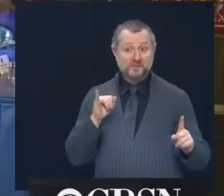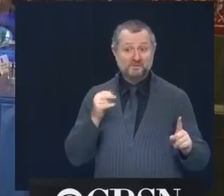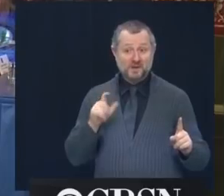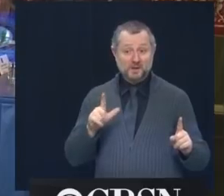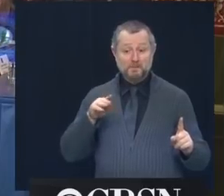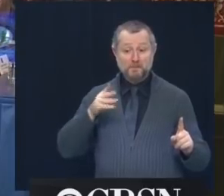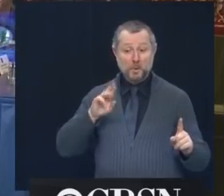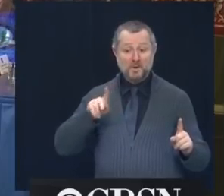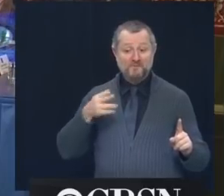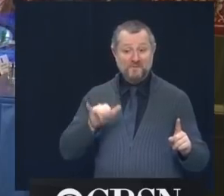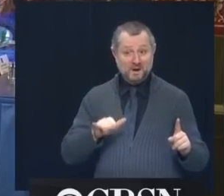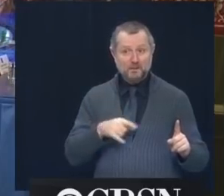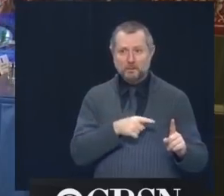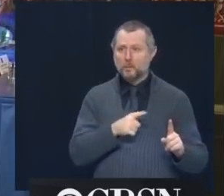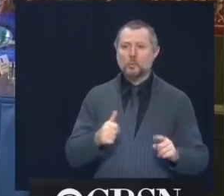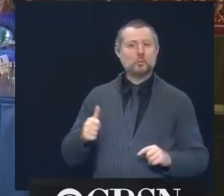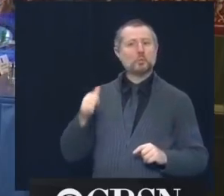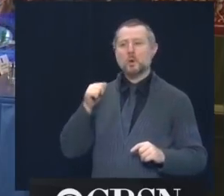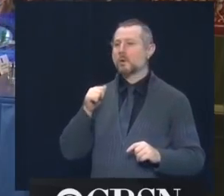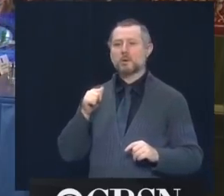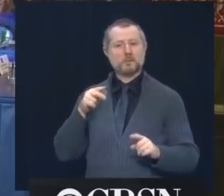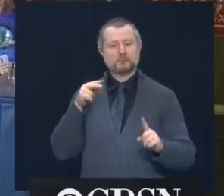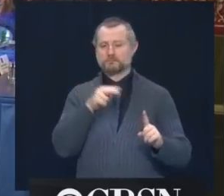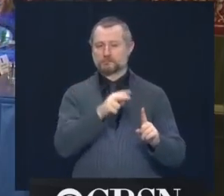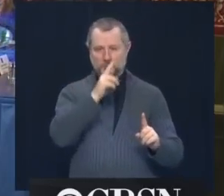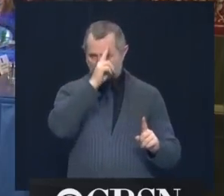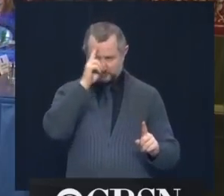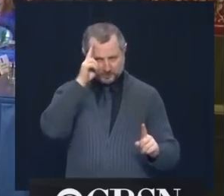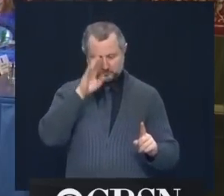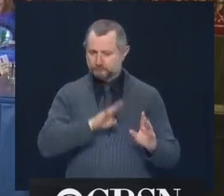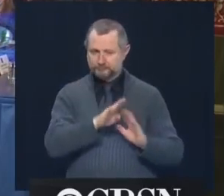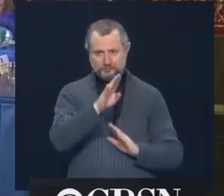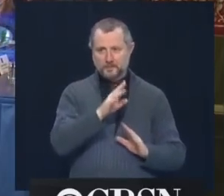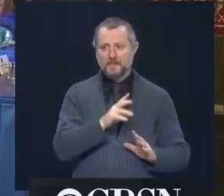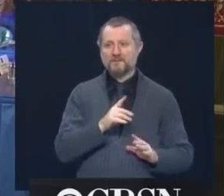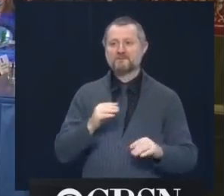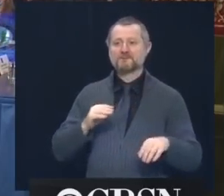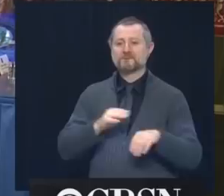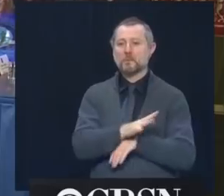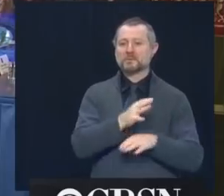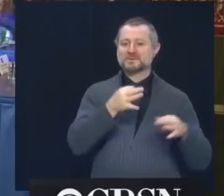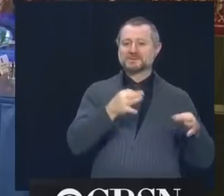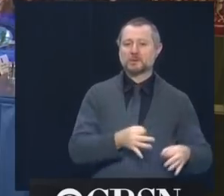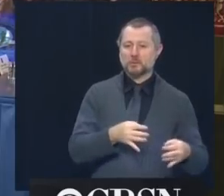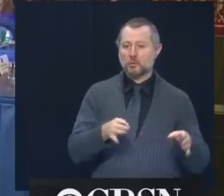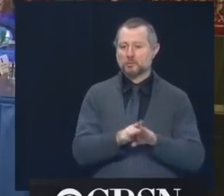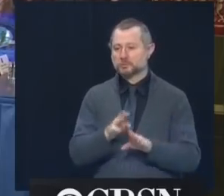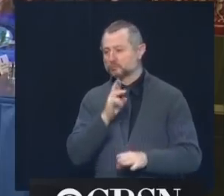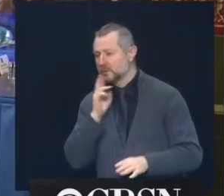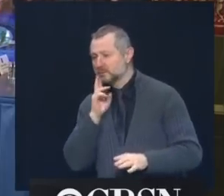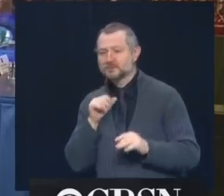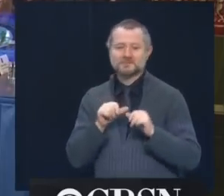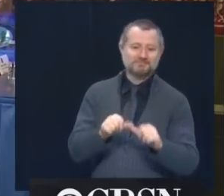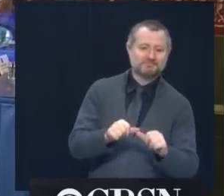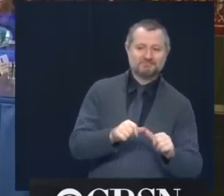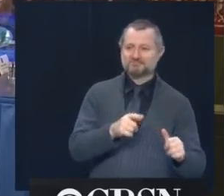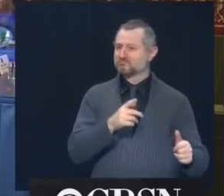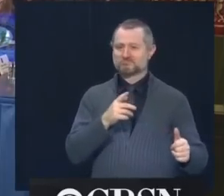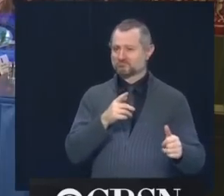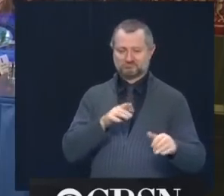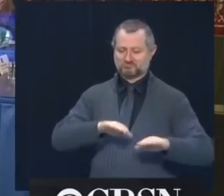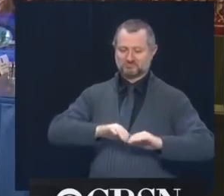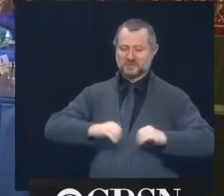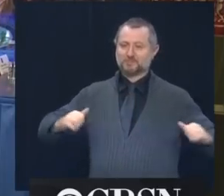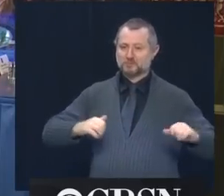hospitalizations as a way to decide whether he's going to eliminate indoor dining in his state. And my